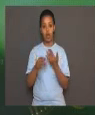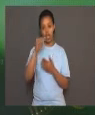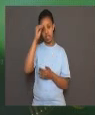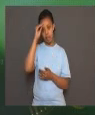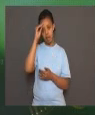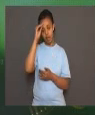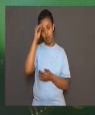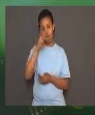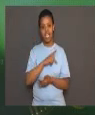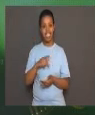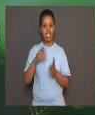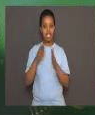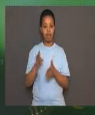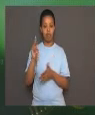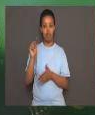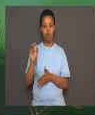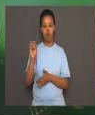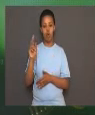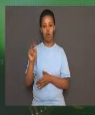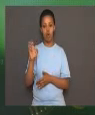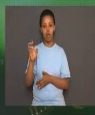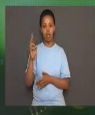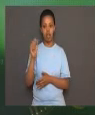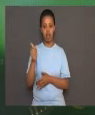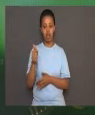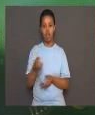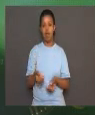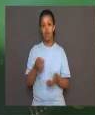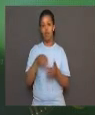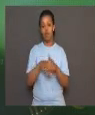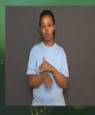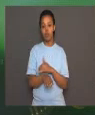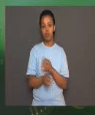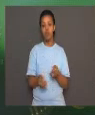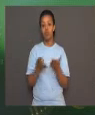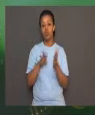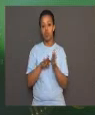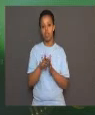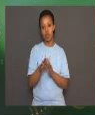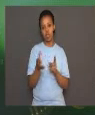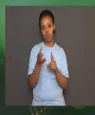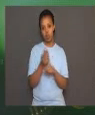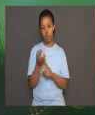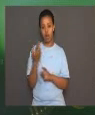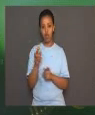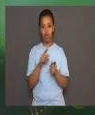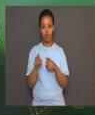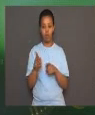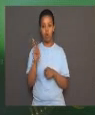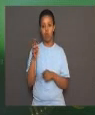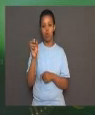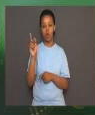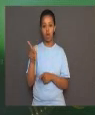the kingdom Monera consists mainly of bacteria or